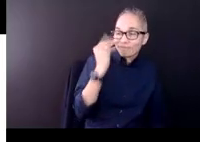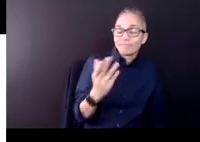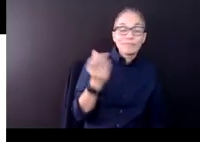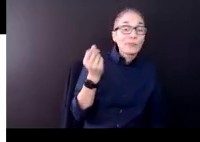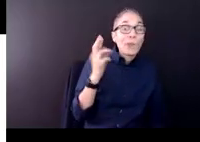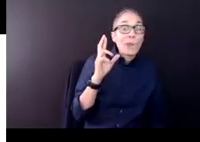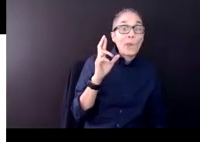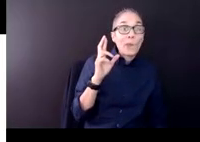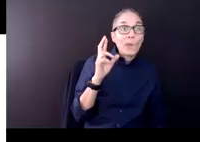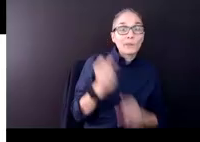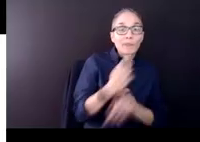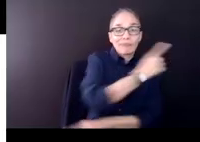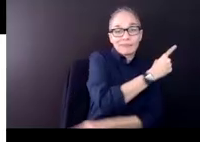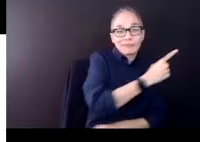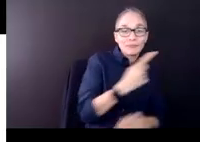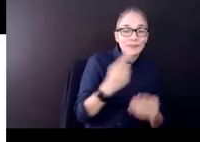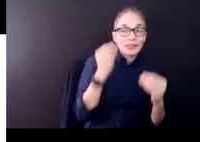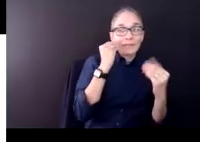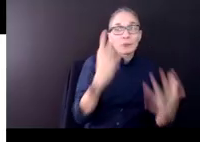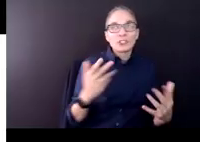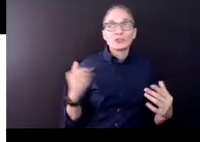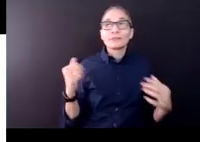flat out incorrect information.